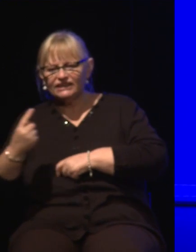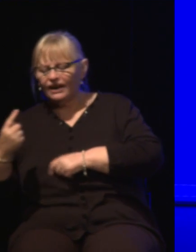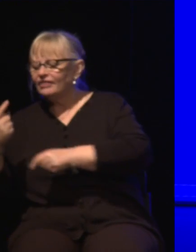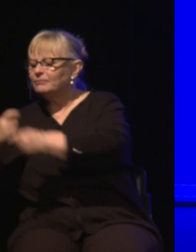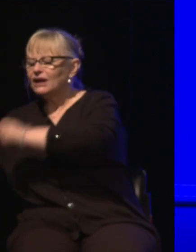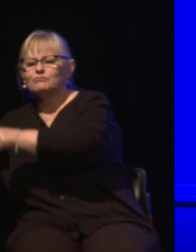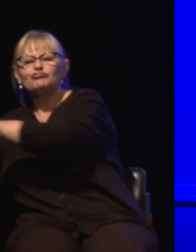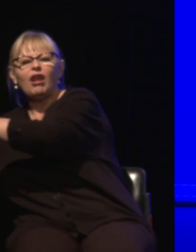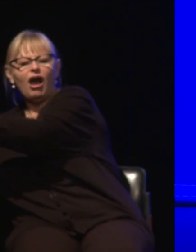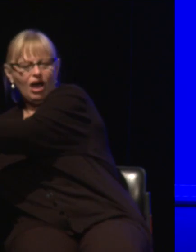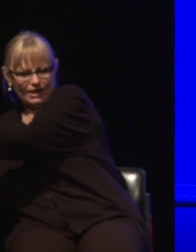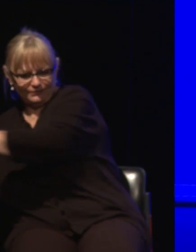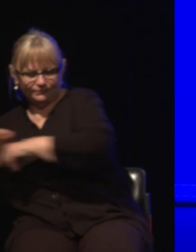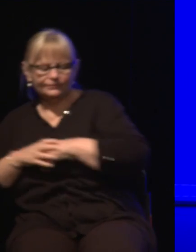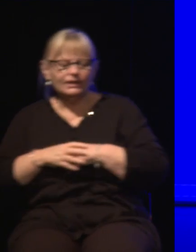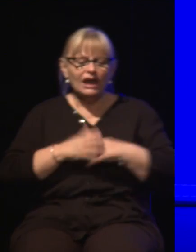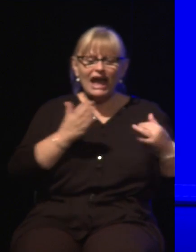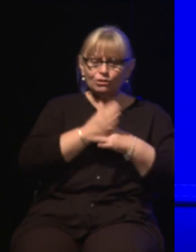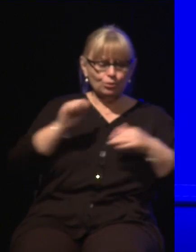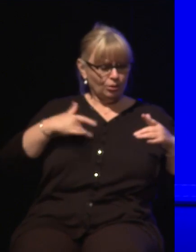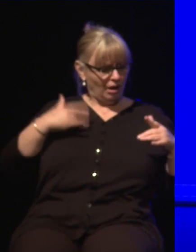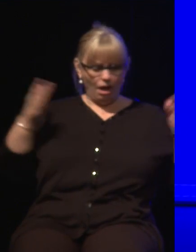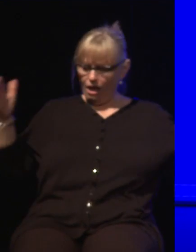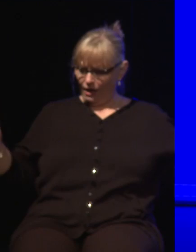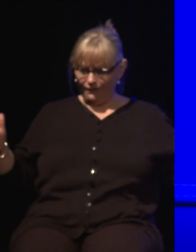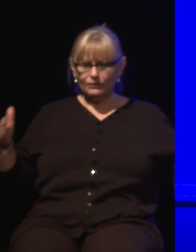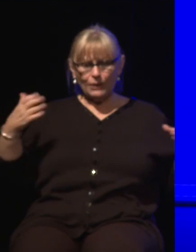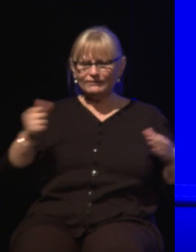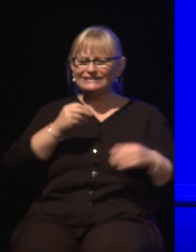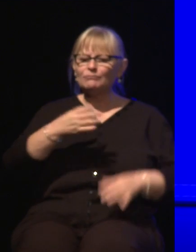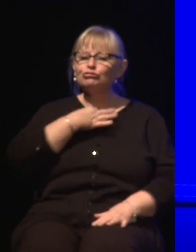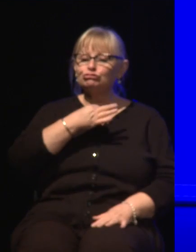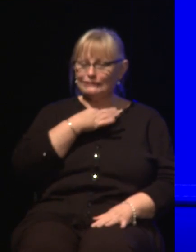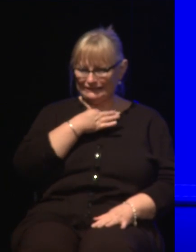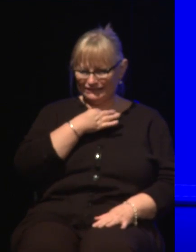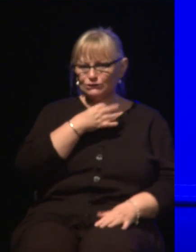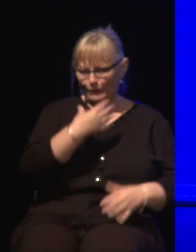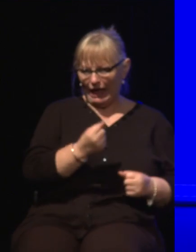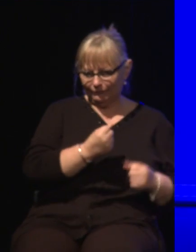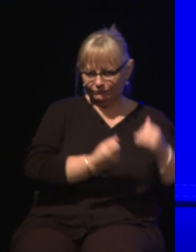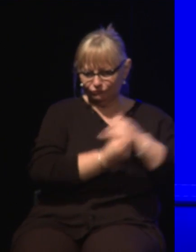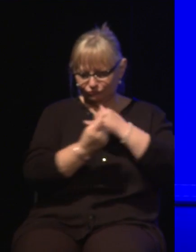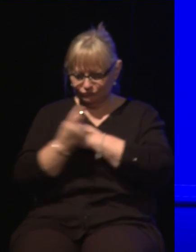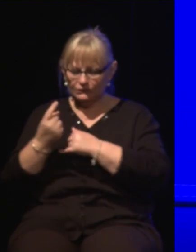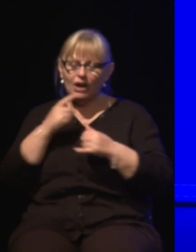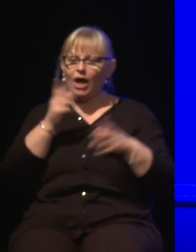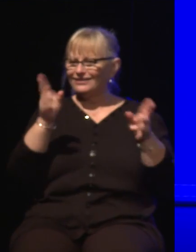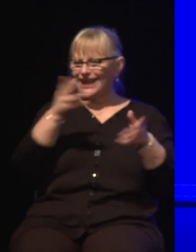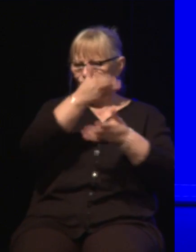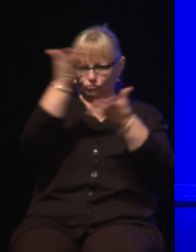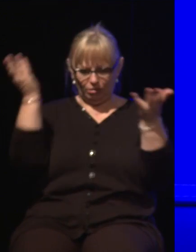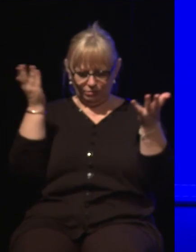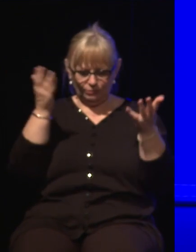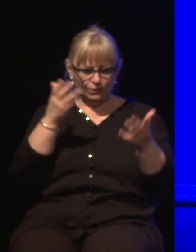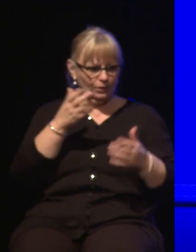risks. Now, risks have been around, again, since the beginning of human history. So we have natural risks, and we've seen